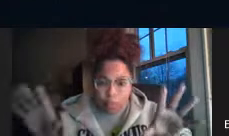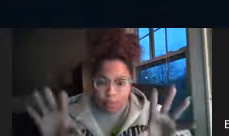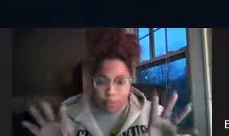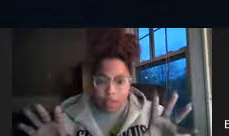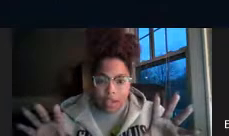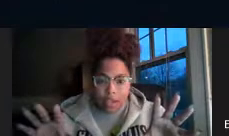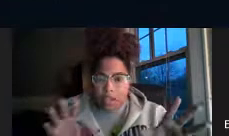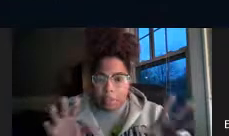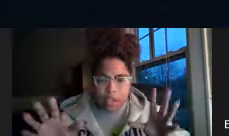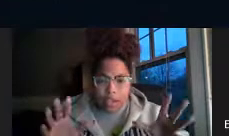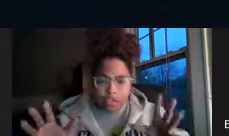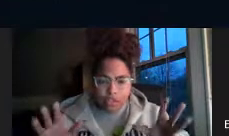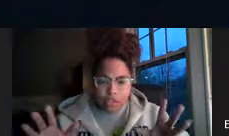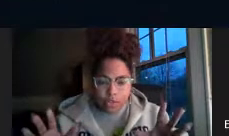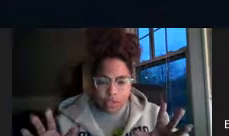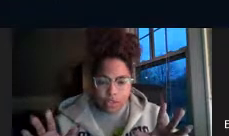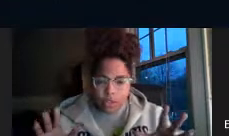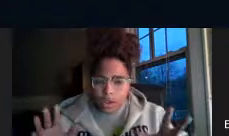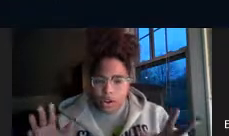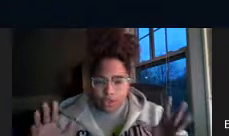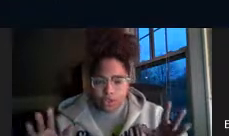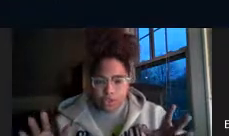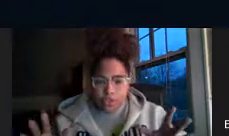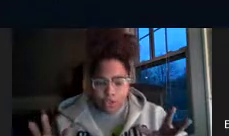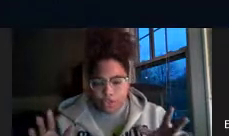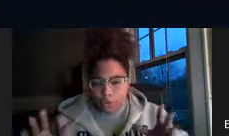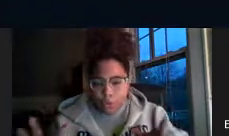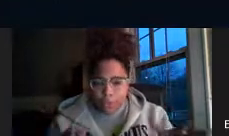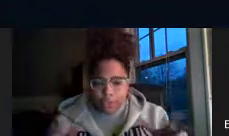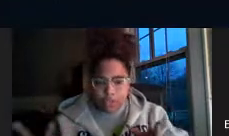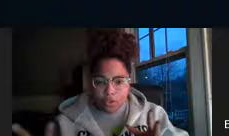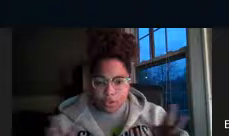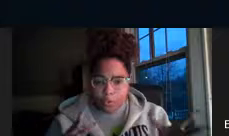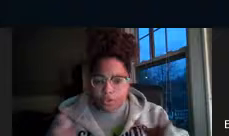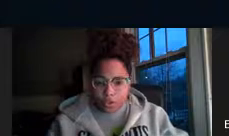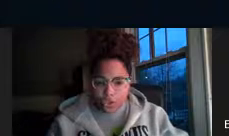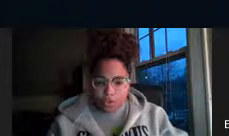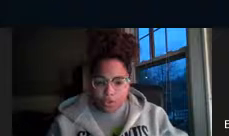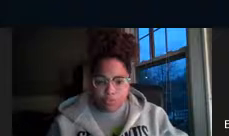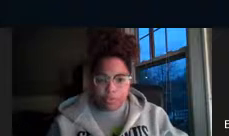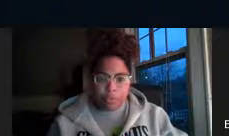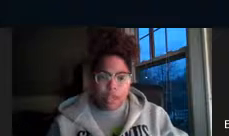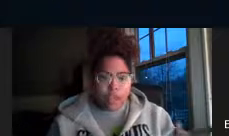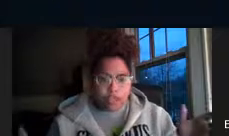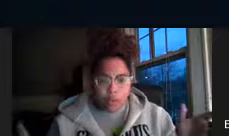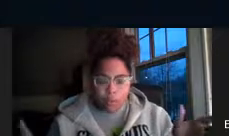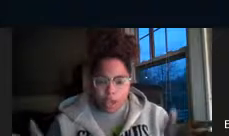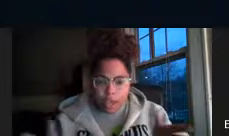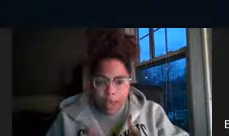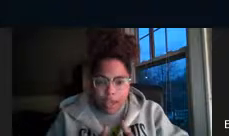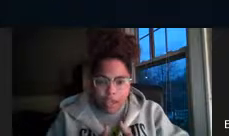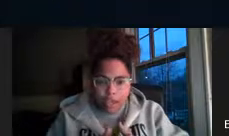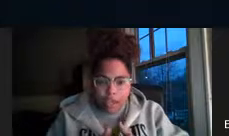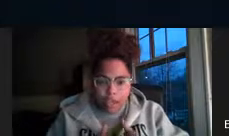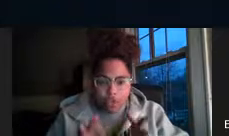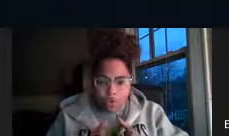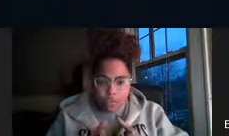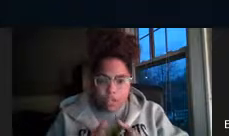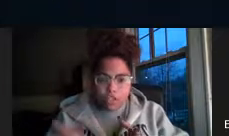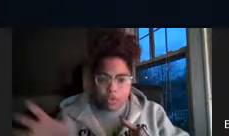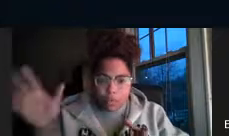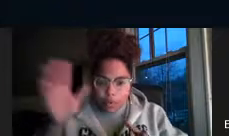and the 311 website, and it can be kind of confusing for folks to figure out the right place to report their issue. And so we want to